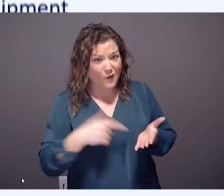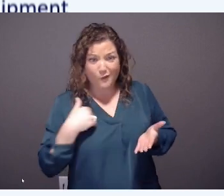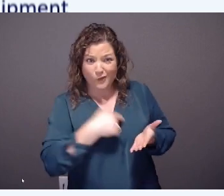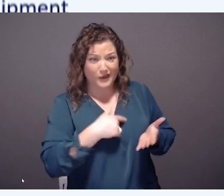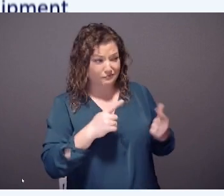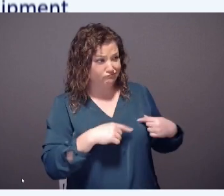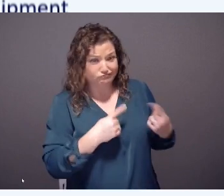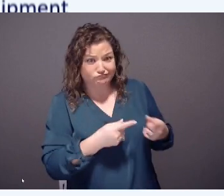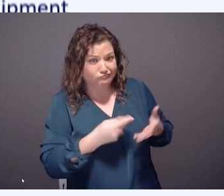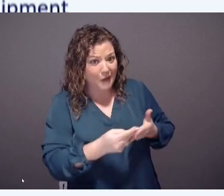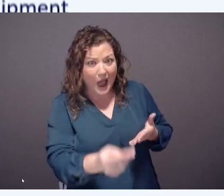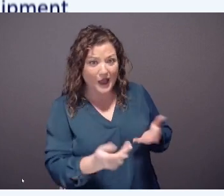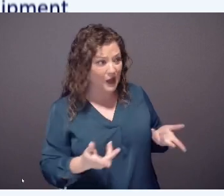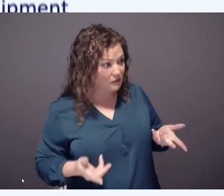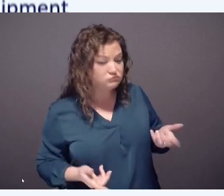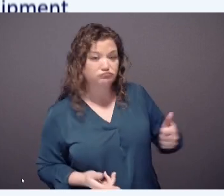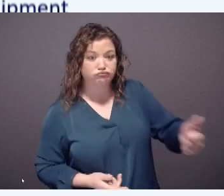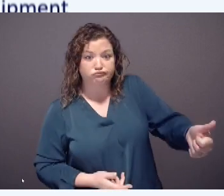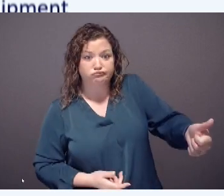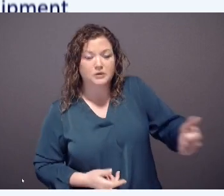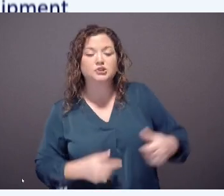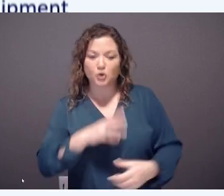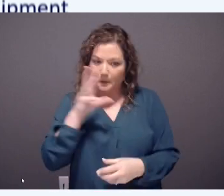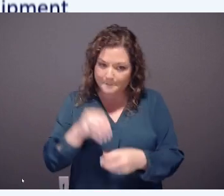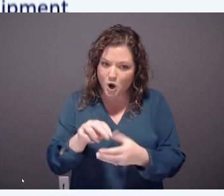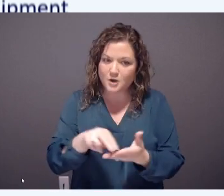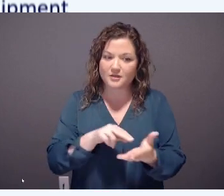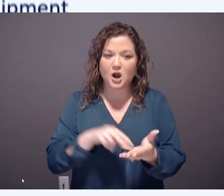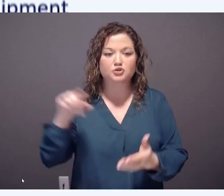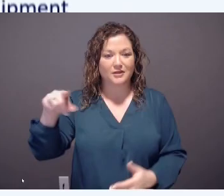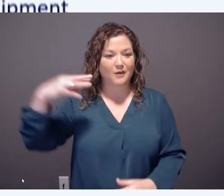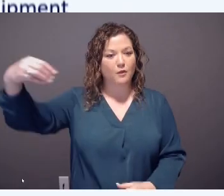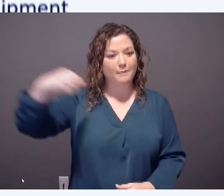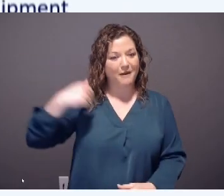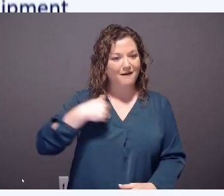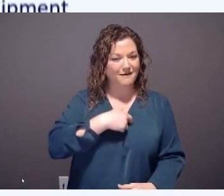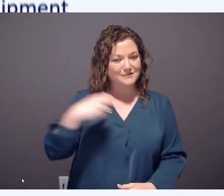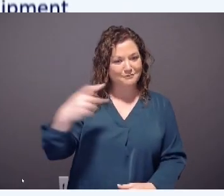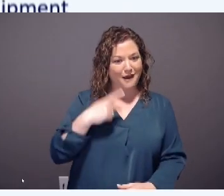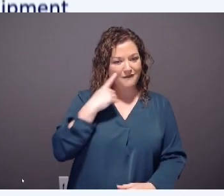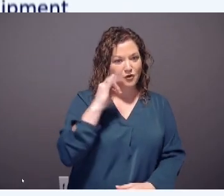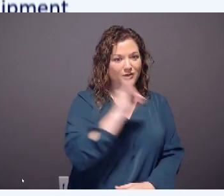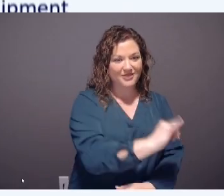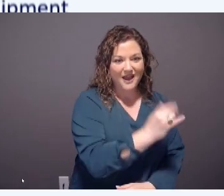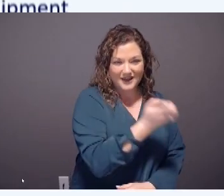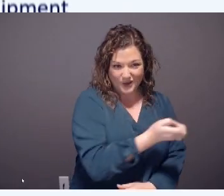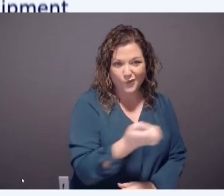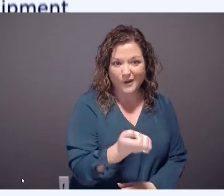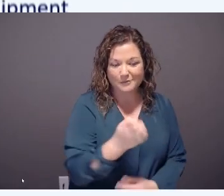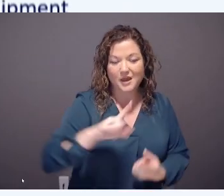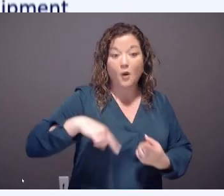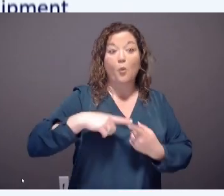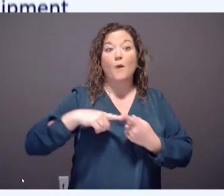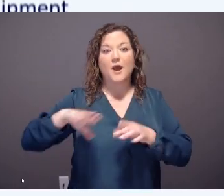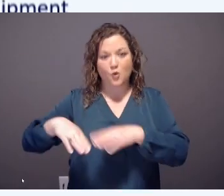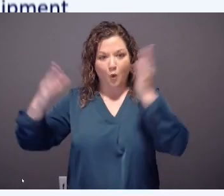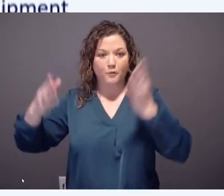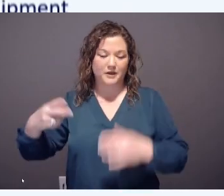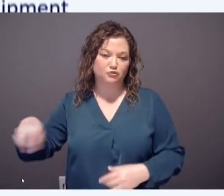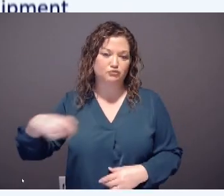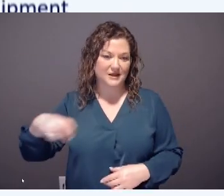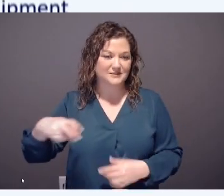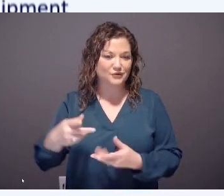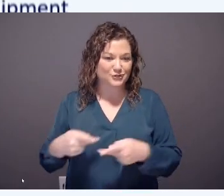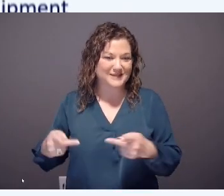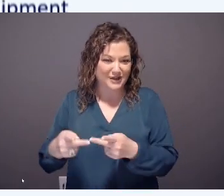So part of the contract is they're going to reimburse us the cost of that heavy equipment once we open up the transfer station. So we'll be able to take those